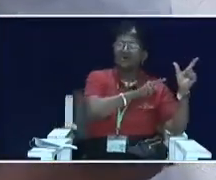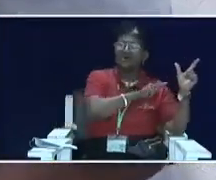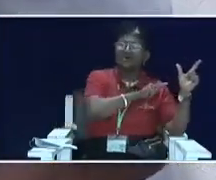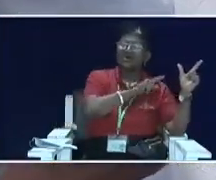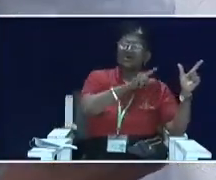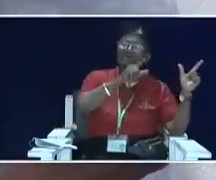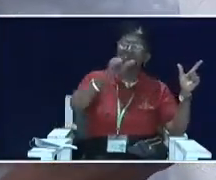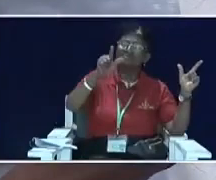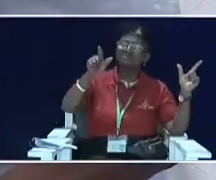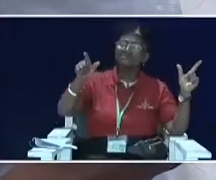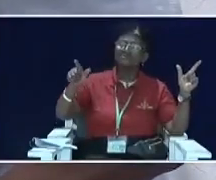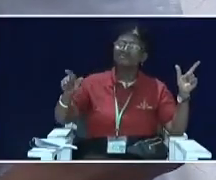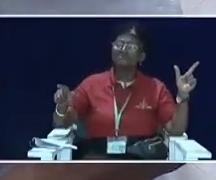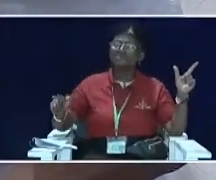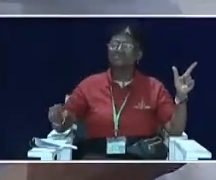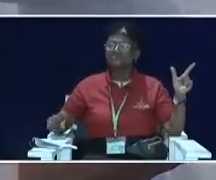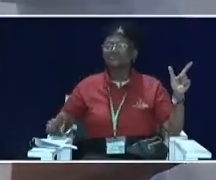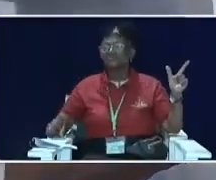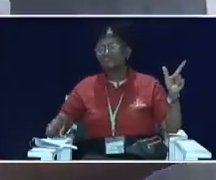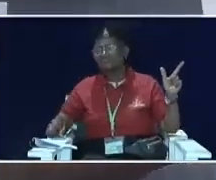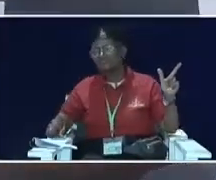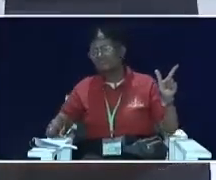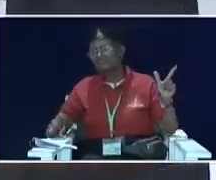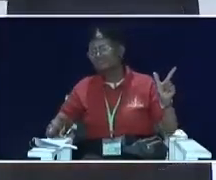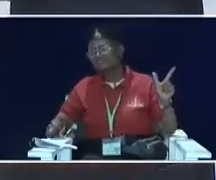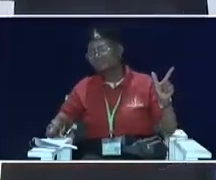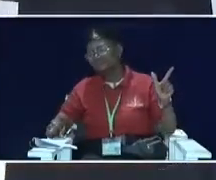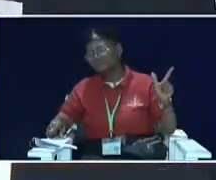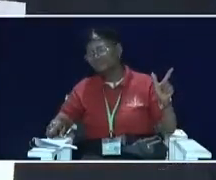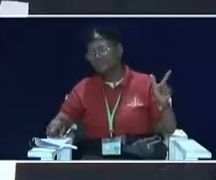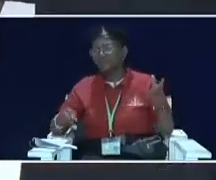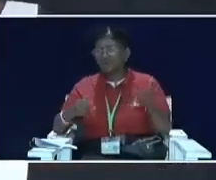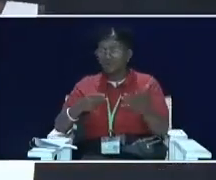Holy is the Lord.